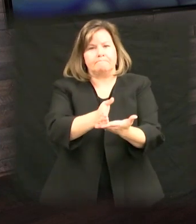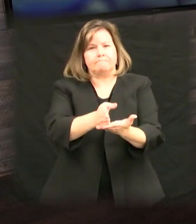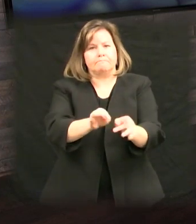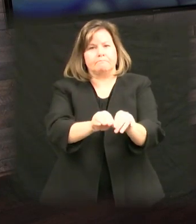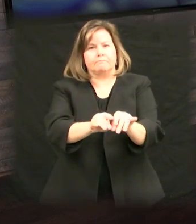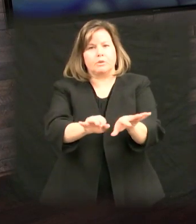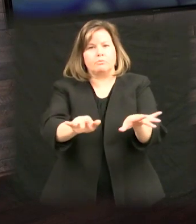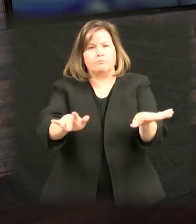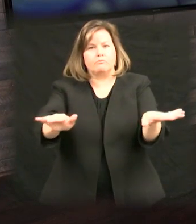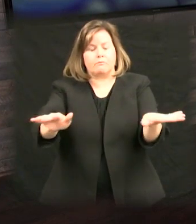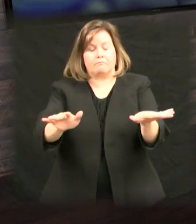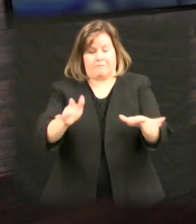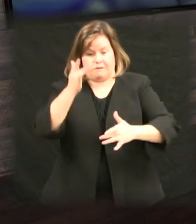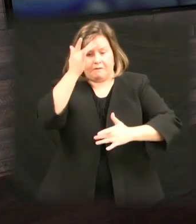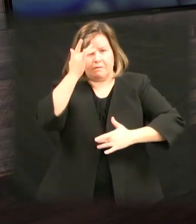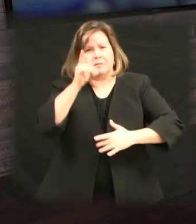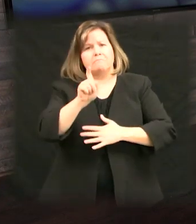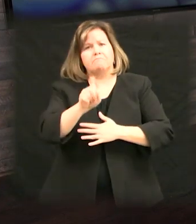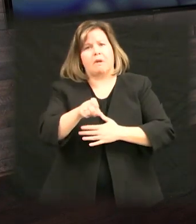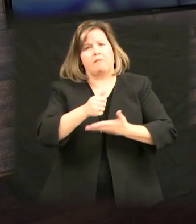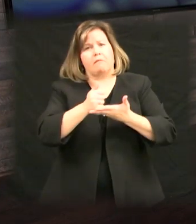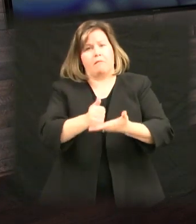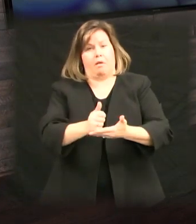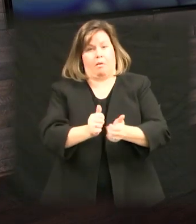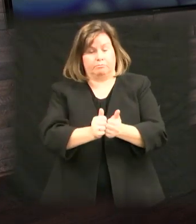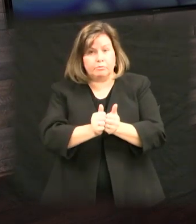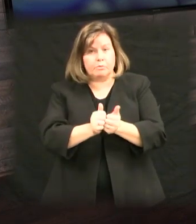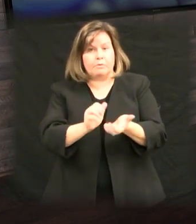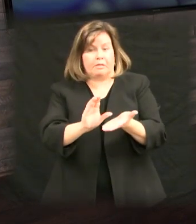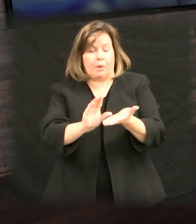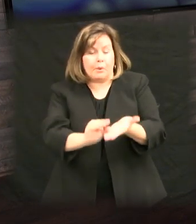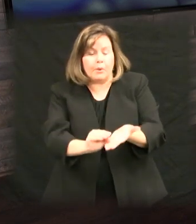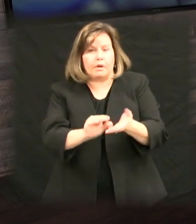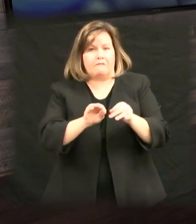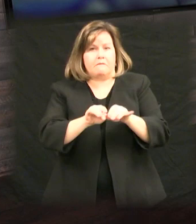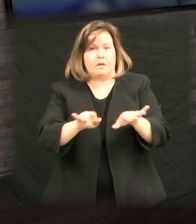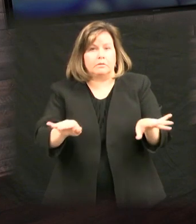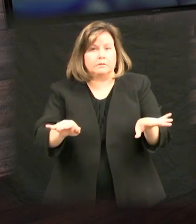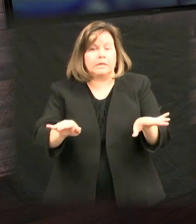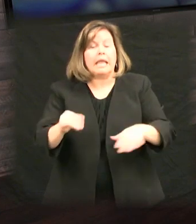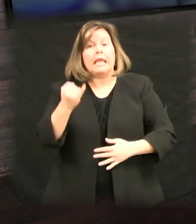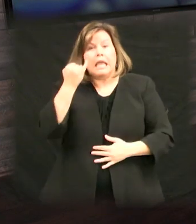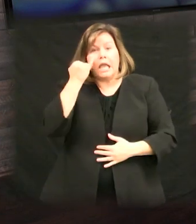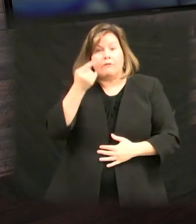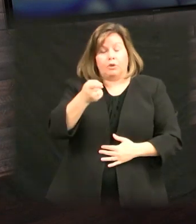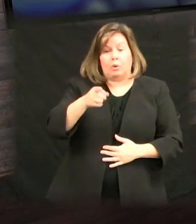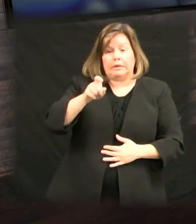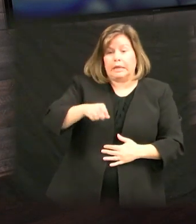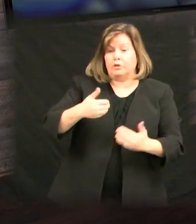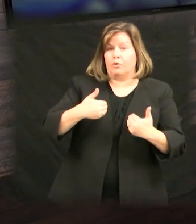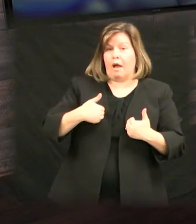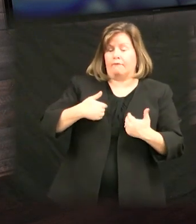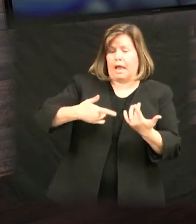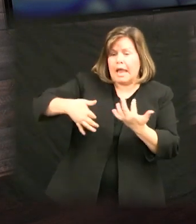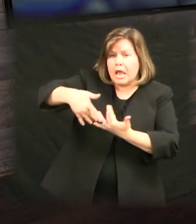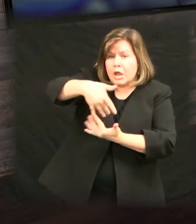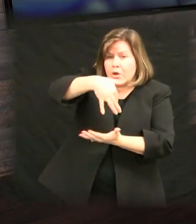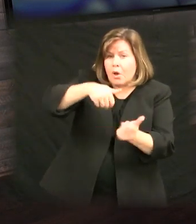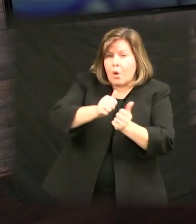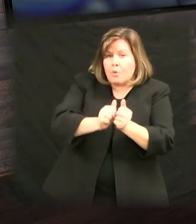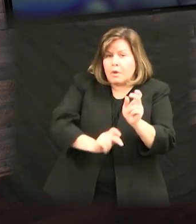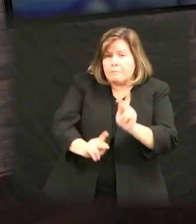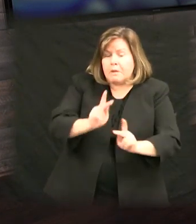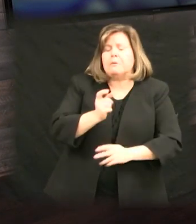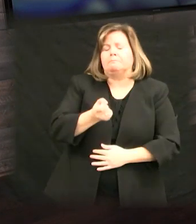much as possible. Also want to encourage you to please socialize. just don't socialize with